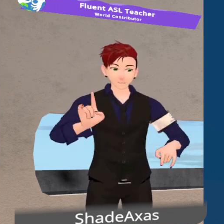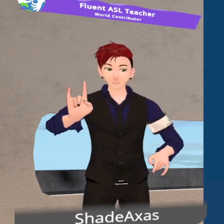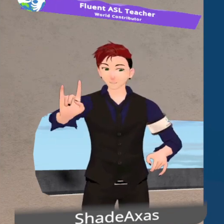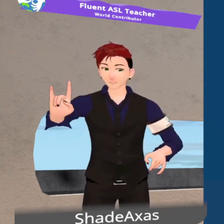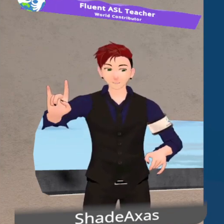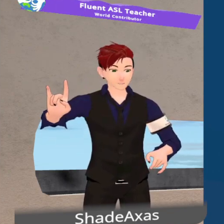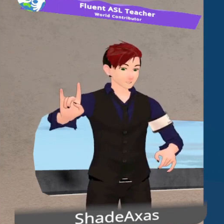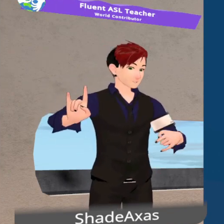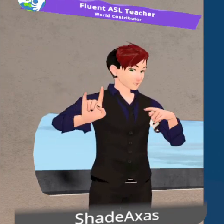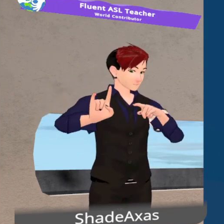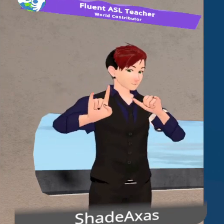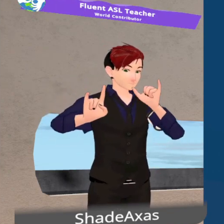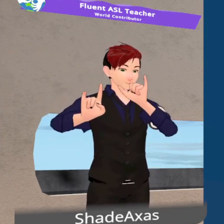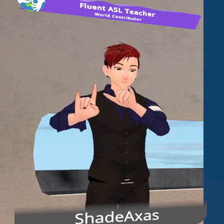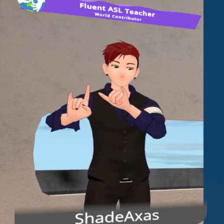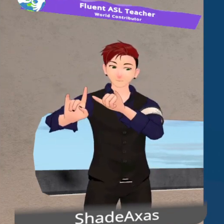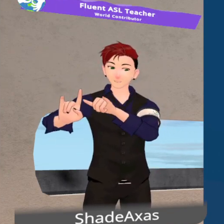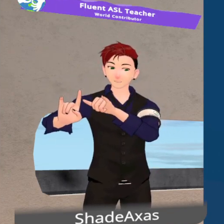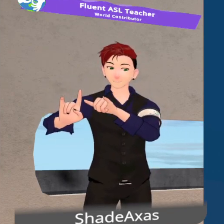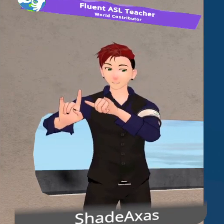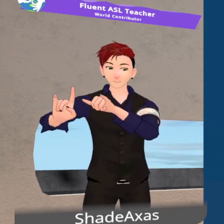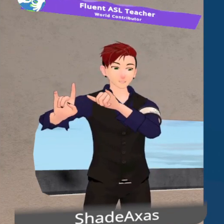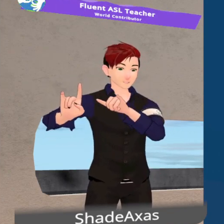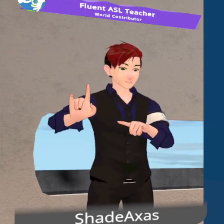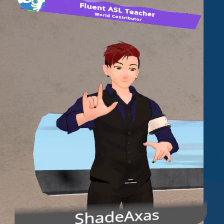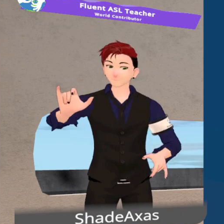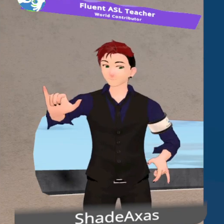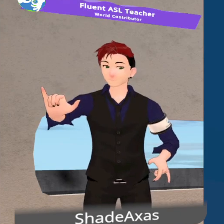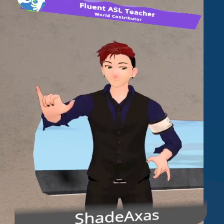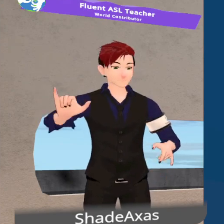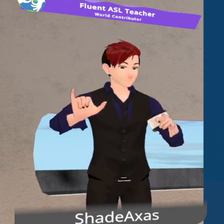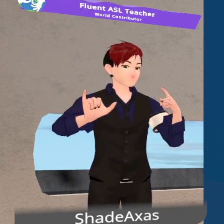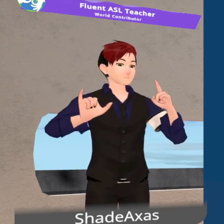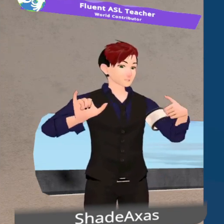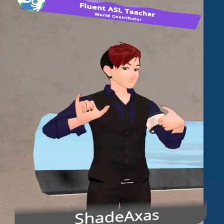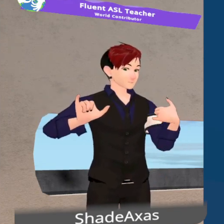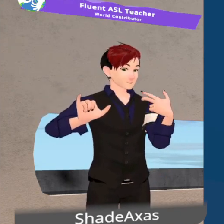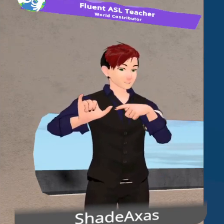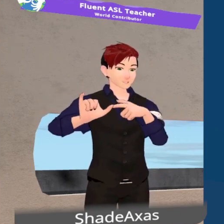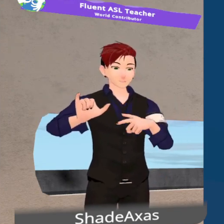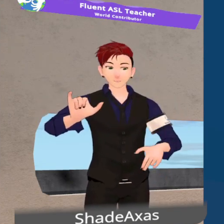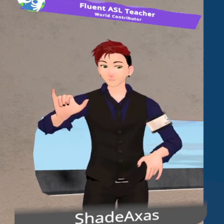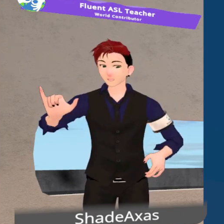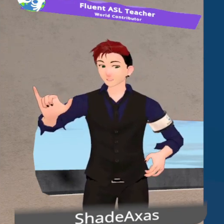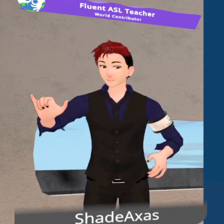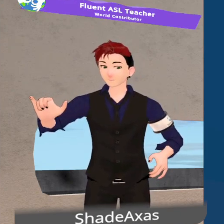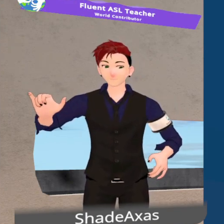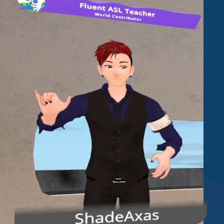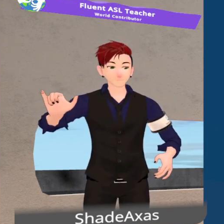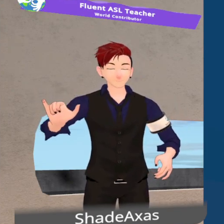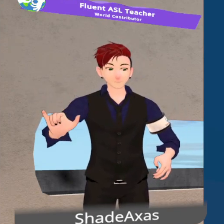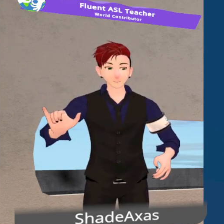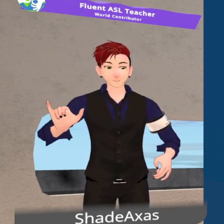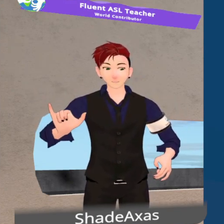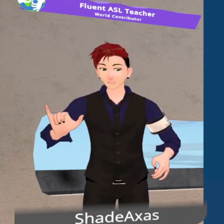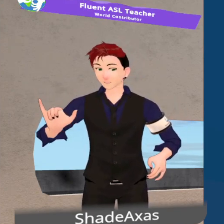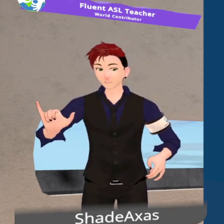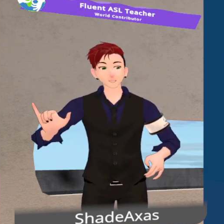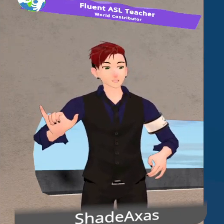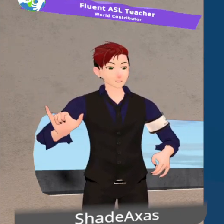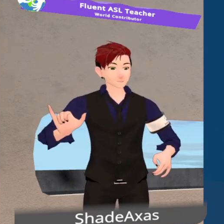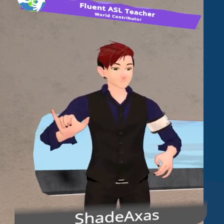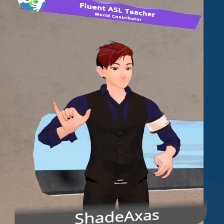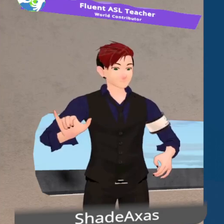If you can't and you have the rock and roll hand, you can stay on the rock and roll hand. But real life, it'll be a Y hand. You move this